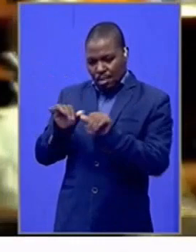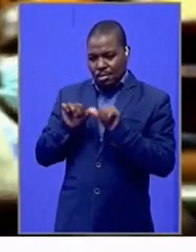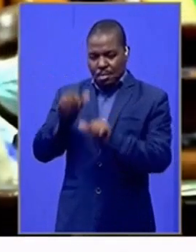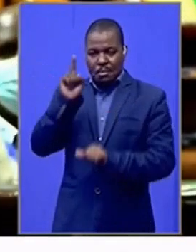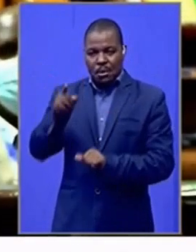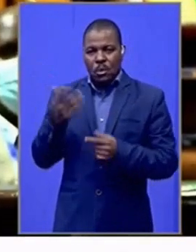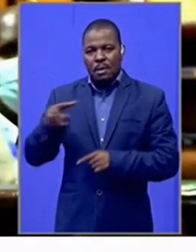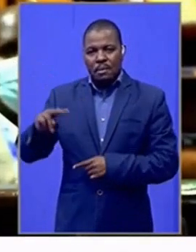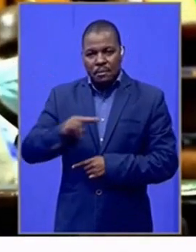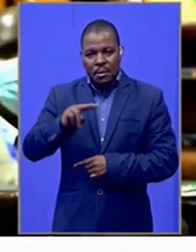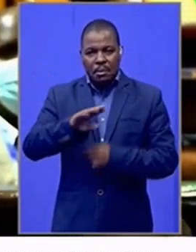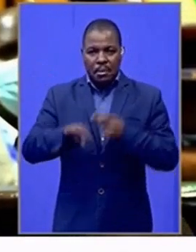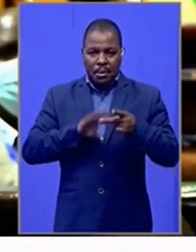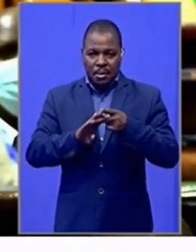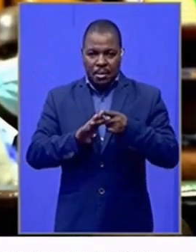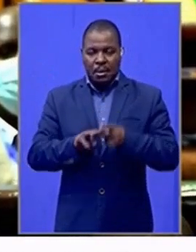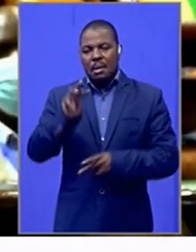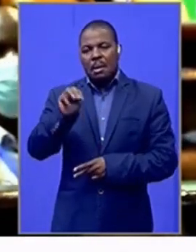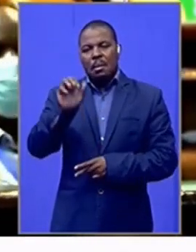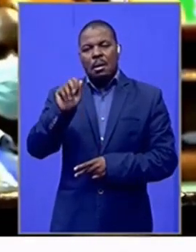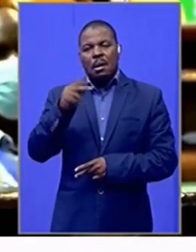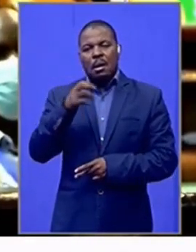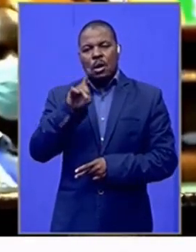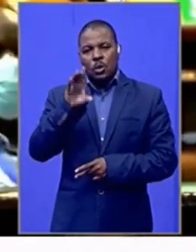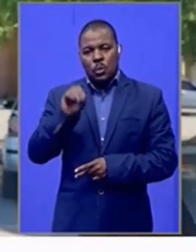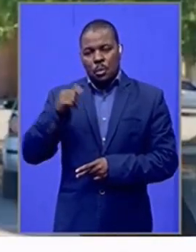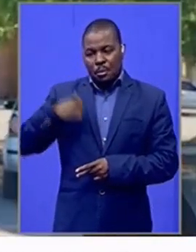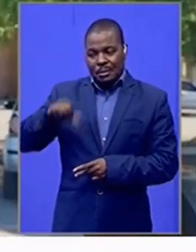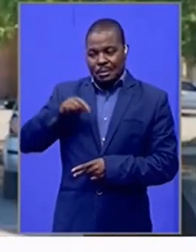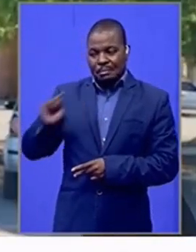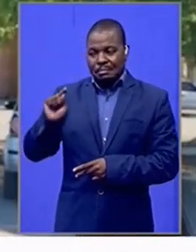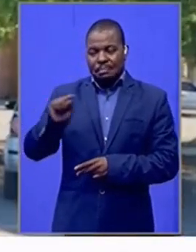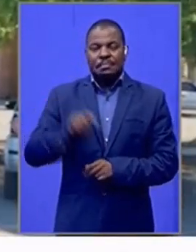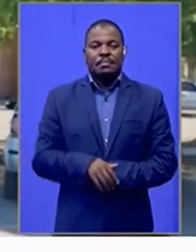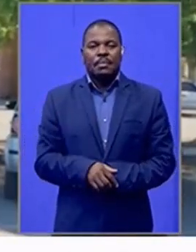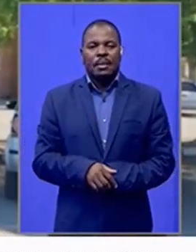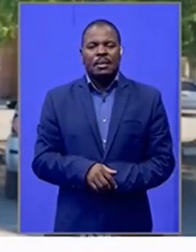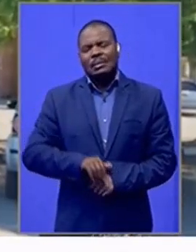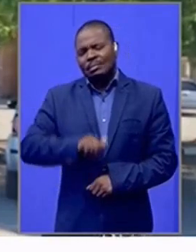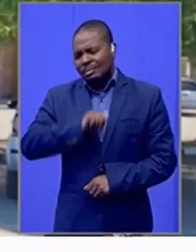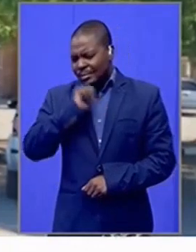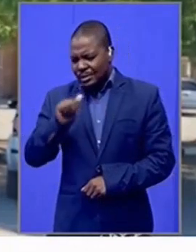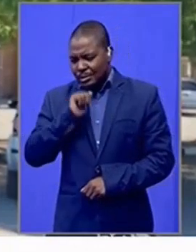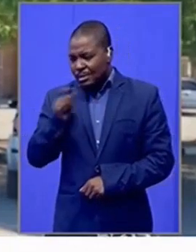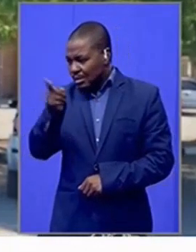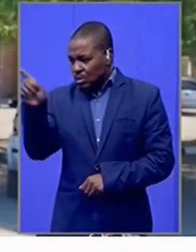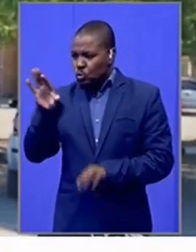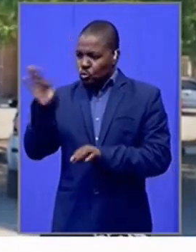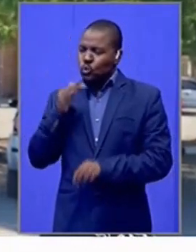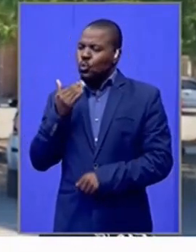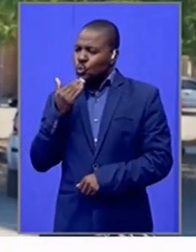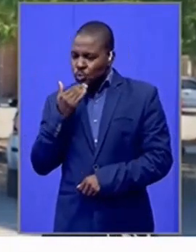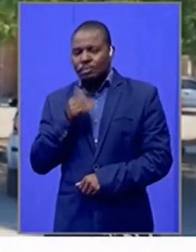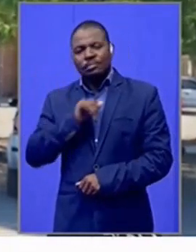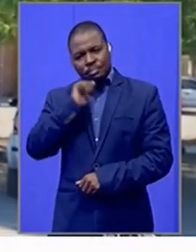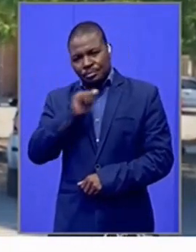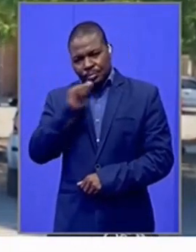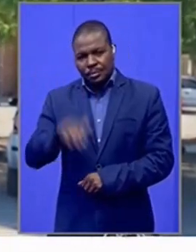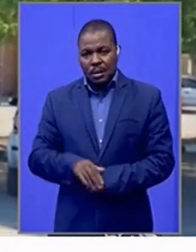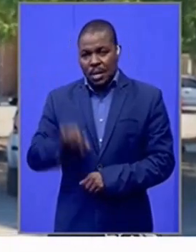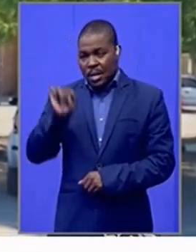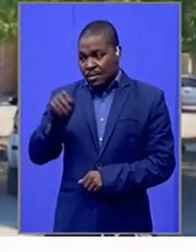sa Vhembe gape le kwa mmasepaleng selegae wa Makhado. A o kgathale mang kapa mang ba mobuya ba yang go mmeya as long as ka